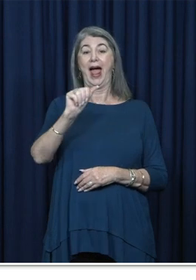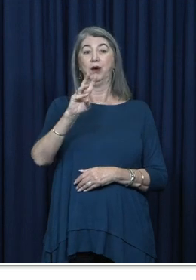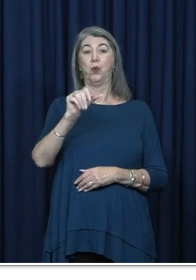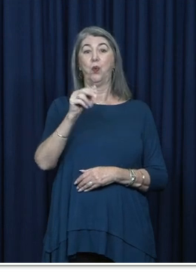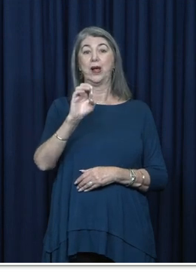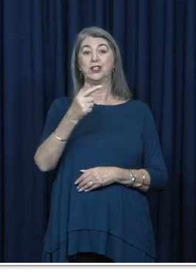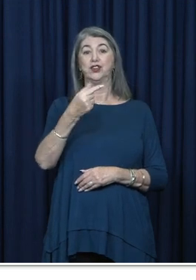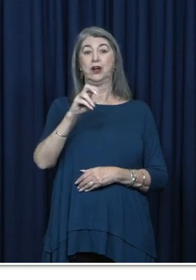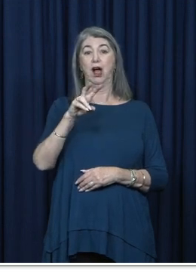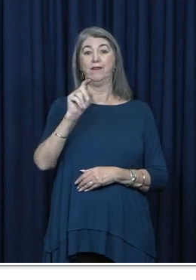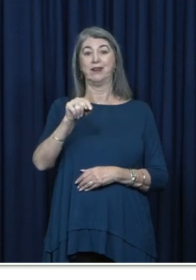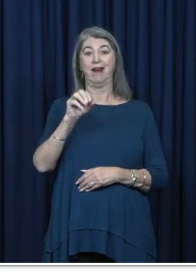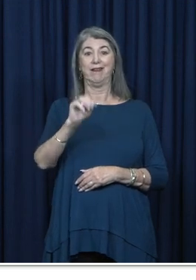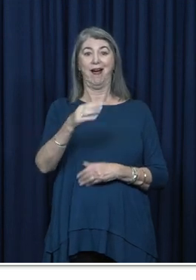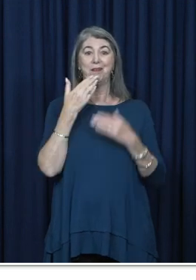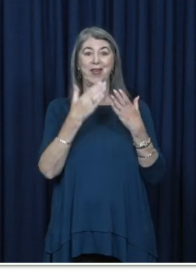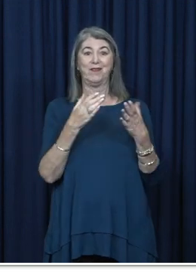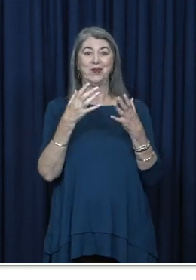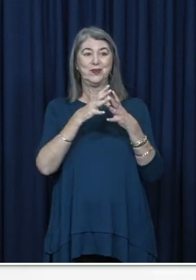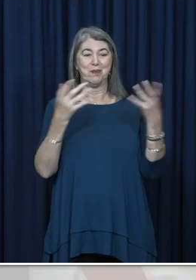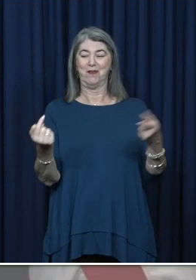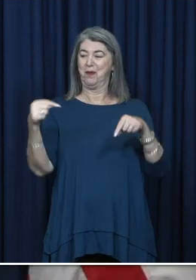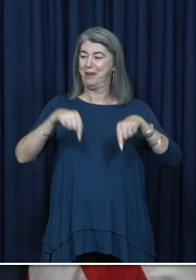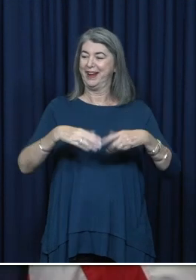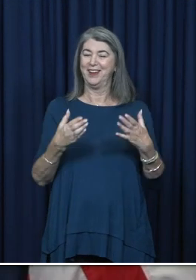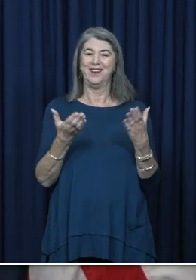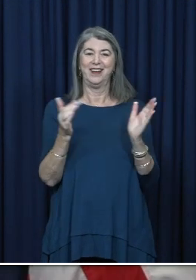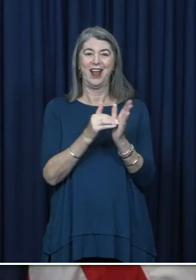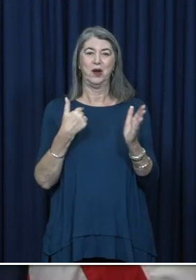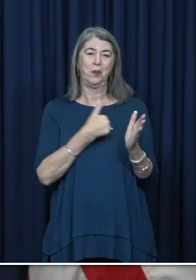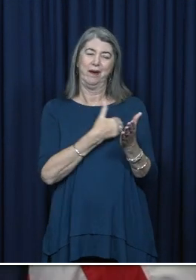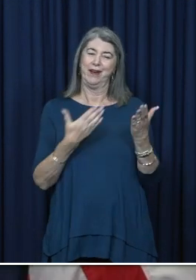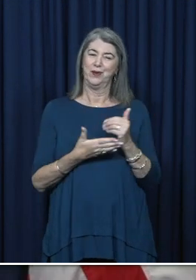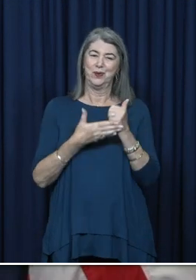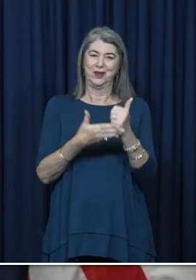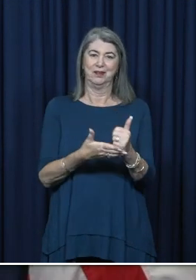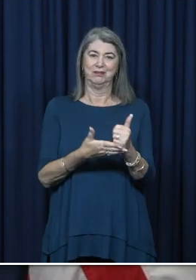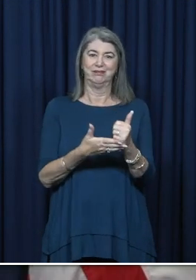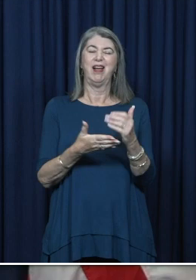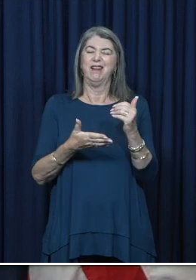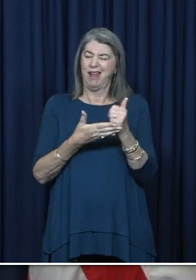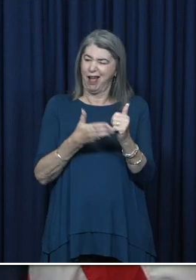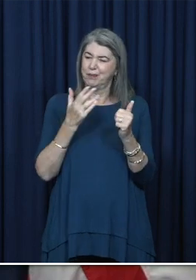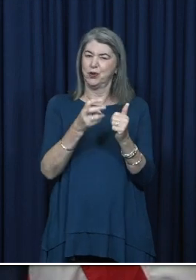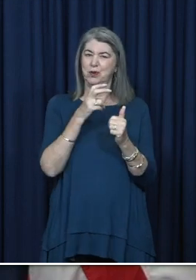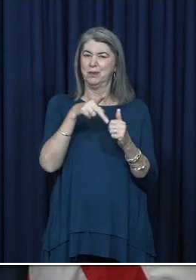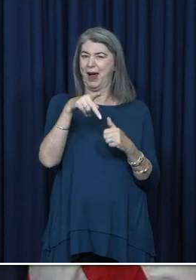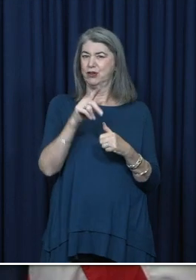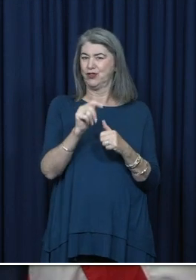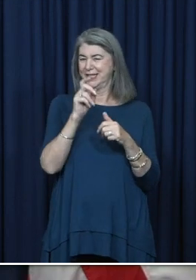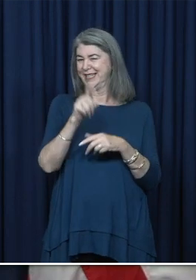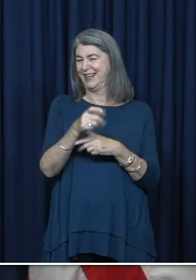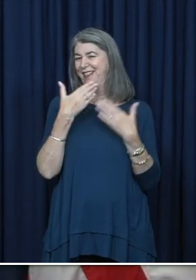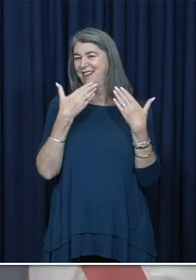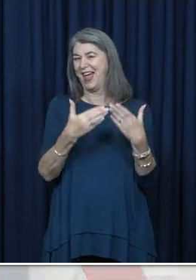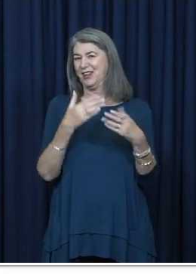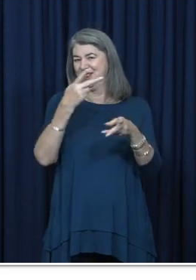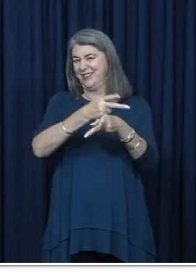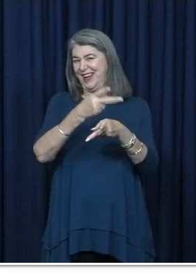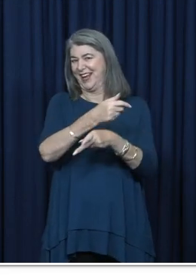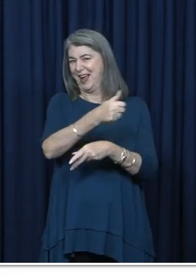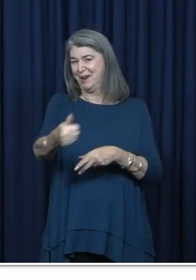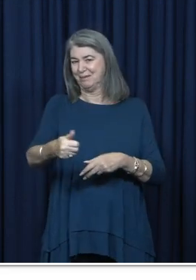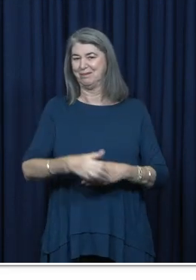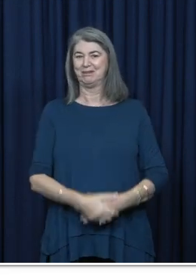parahelp@westchestergov.com. Thank you so much for being here. And again, we are here to assist and help in your paratransit needs. Thank you and take care.